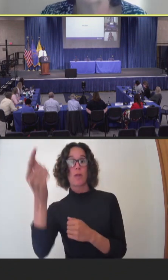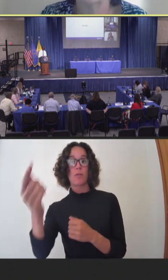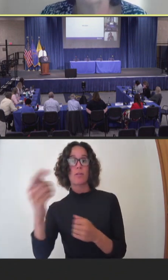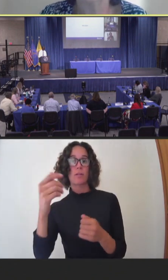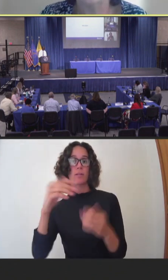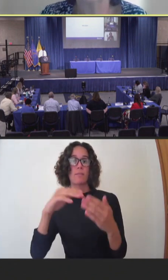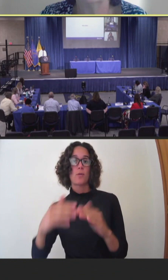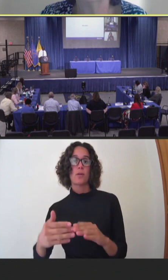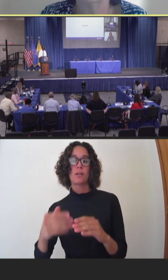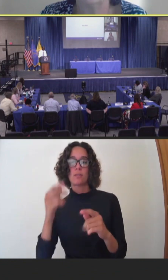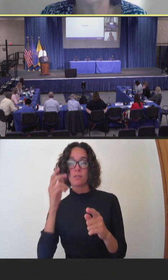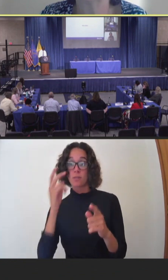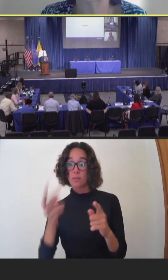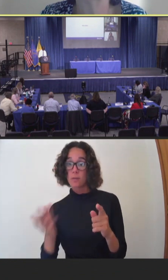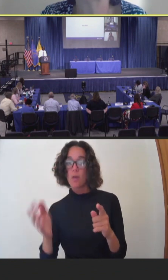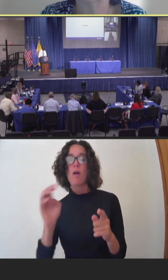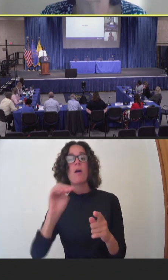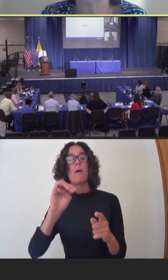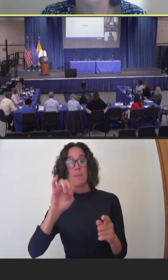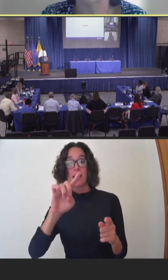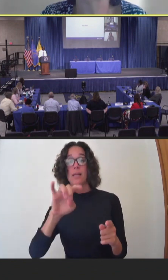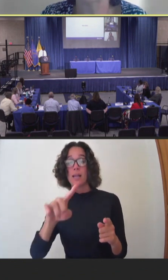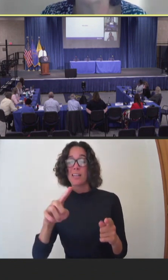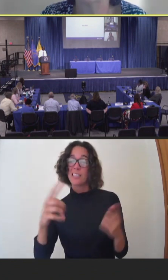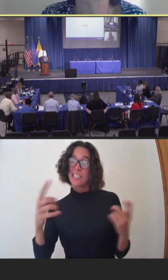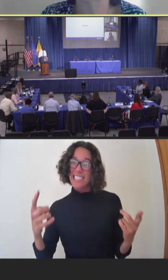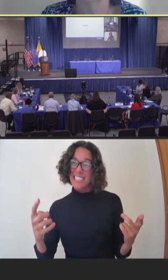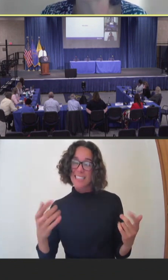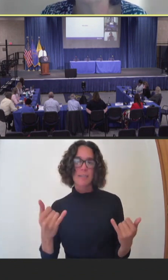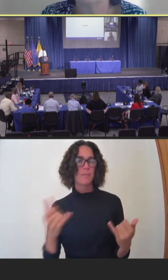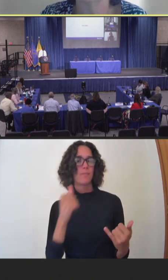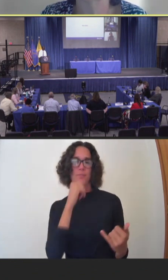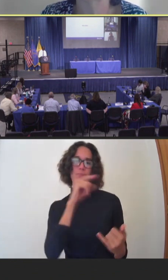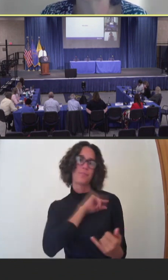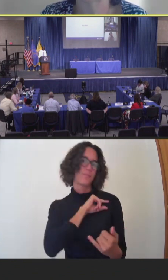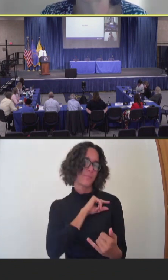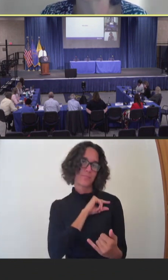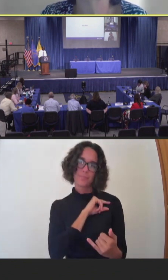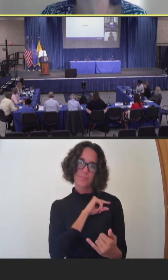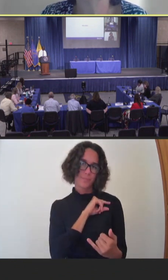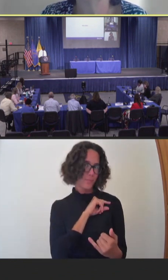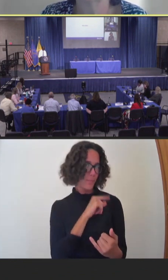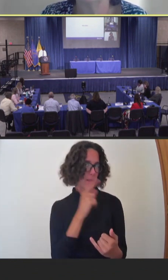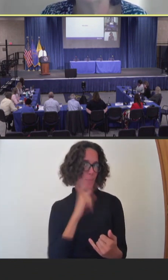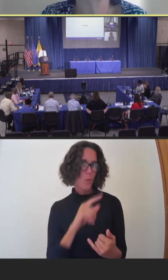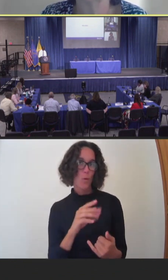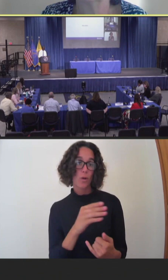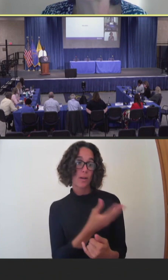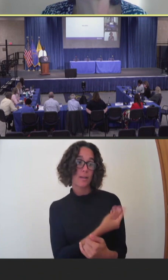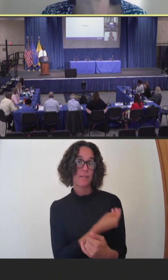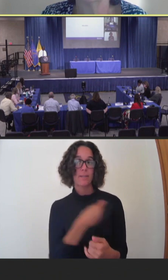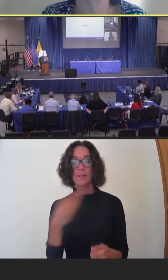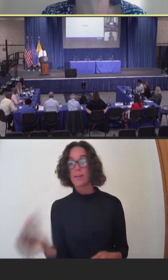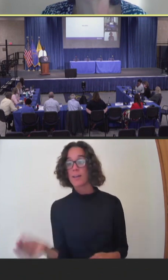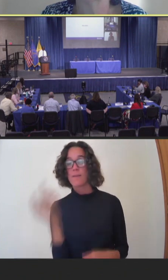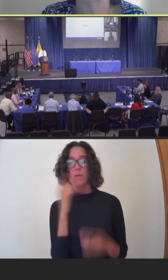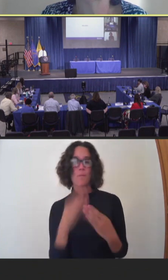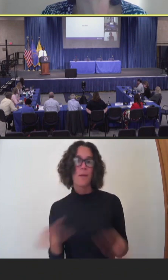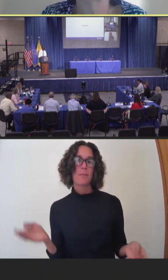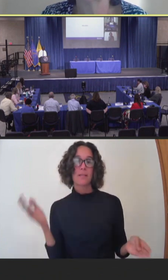adult, we can't give them the vaccine because they don't qualify for public vaccine because they're